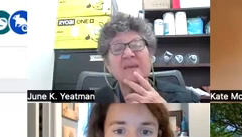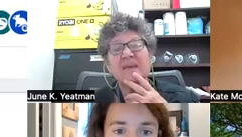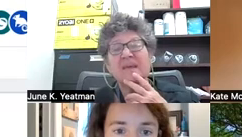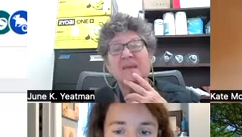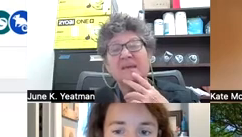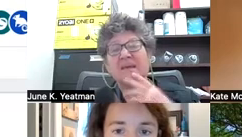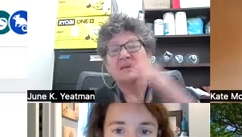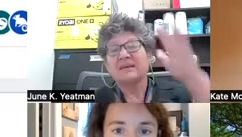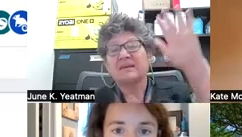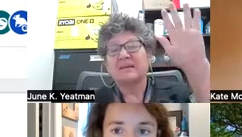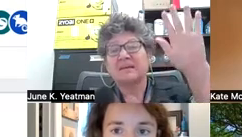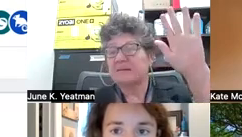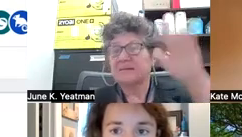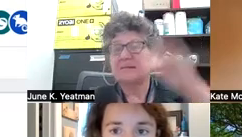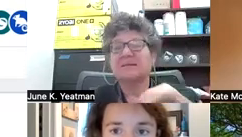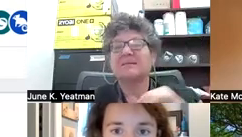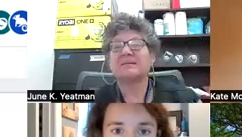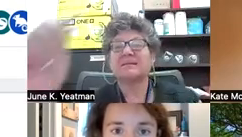Jamboard?